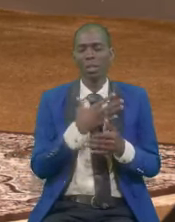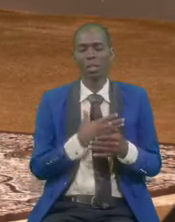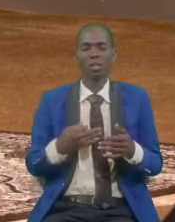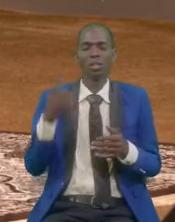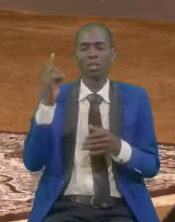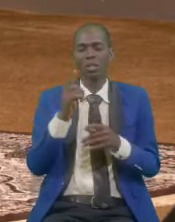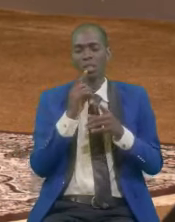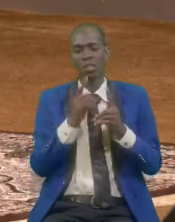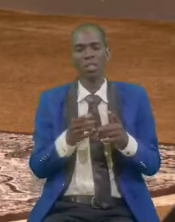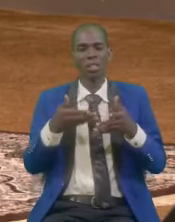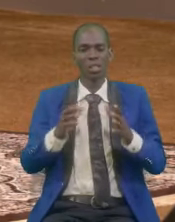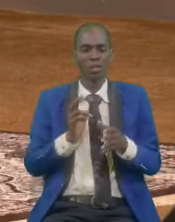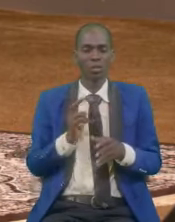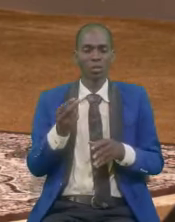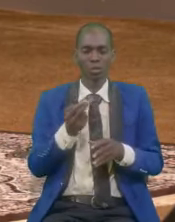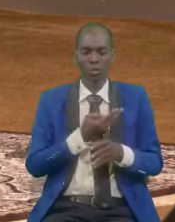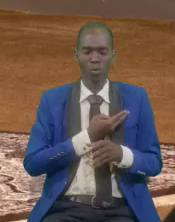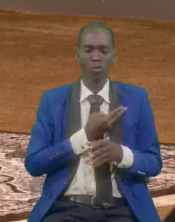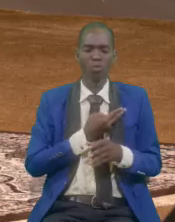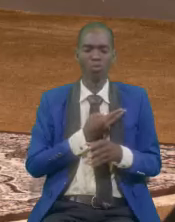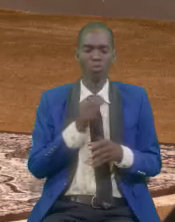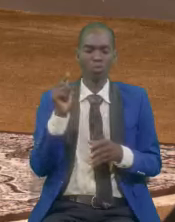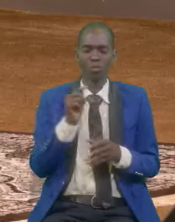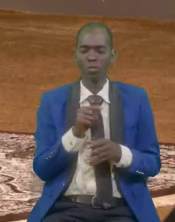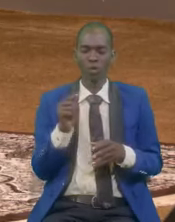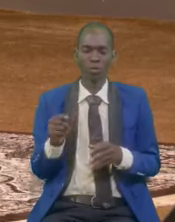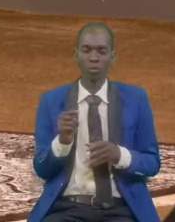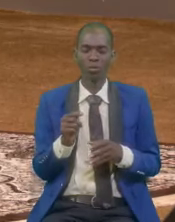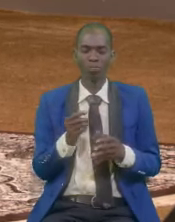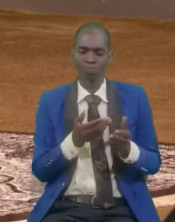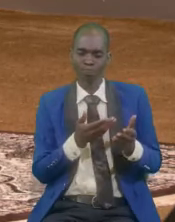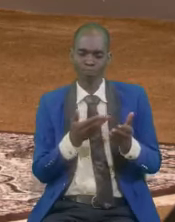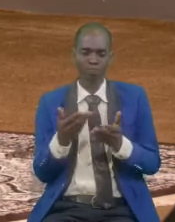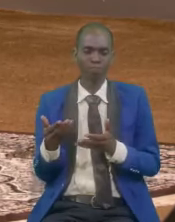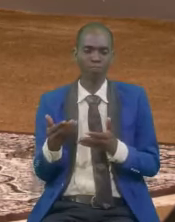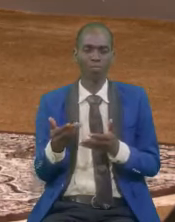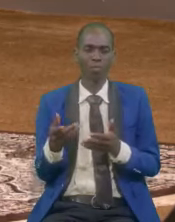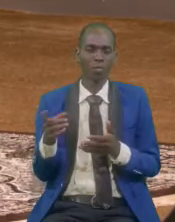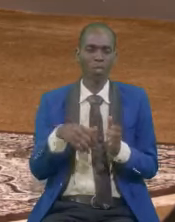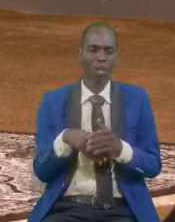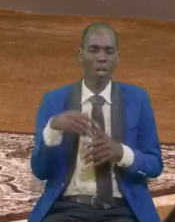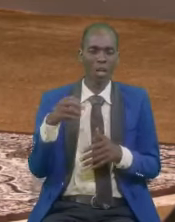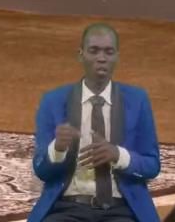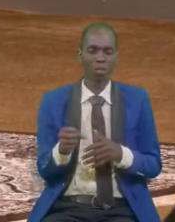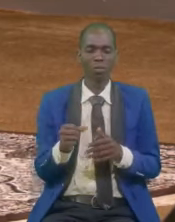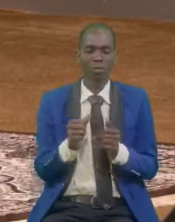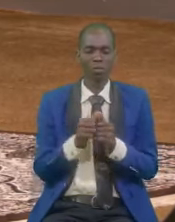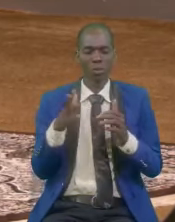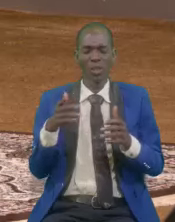us go forth therefore unto him without the camp,